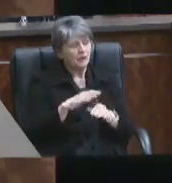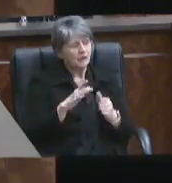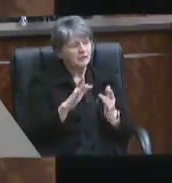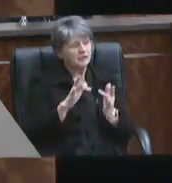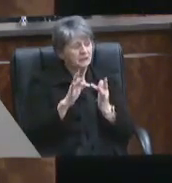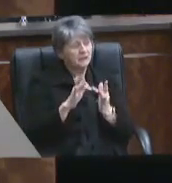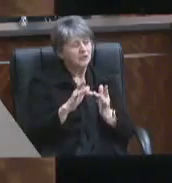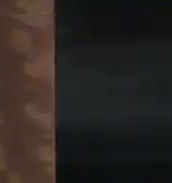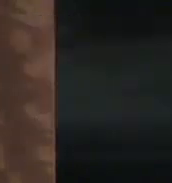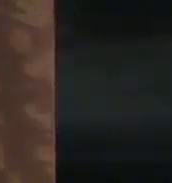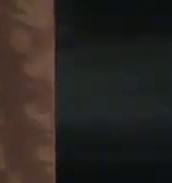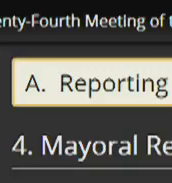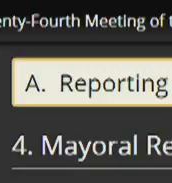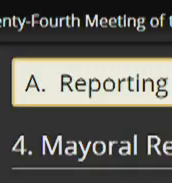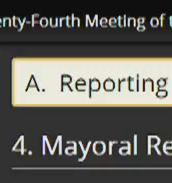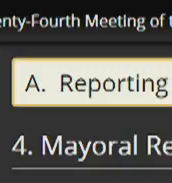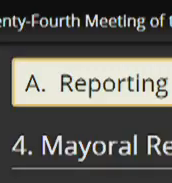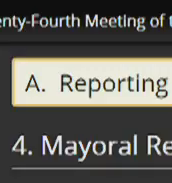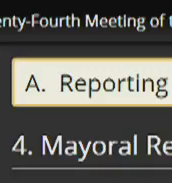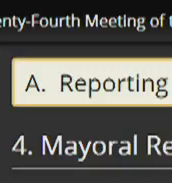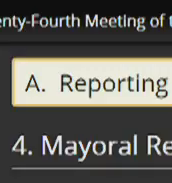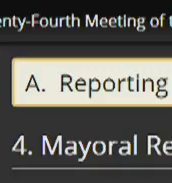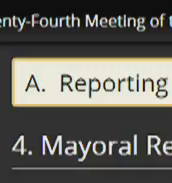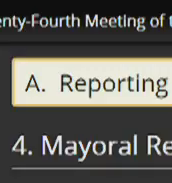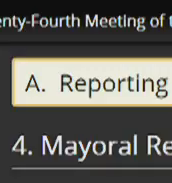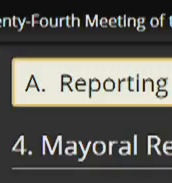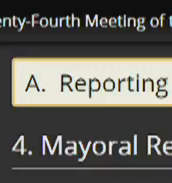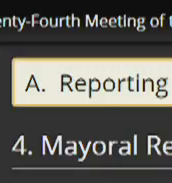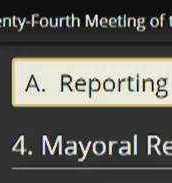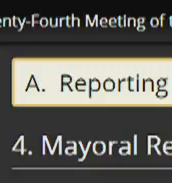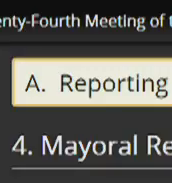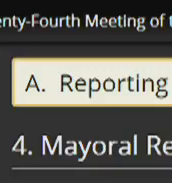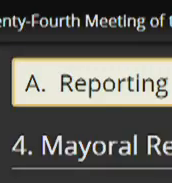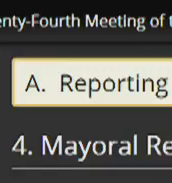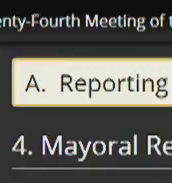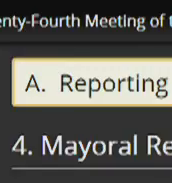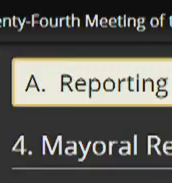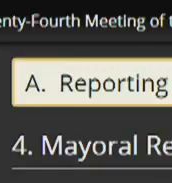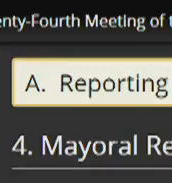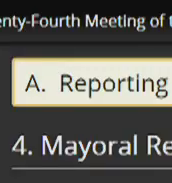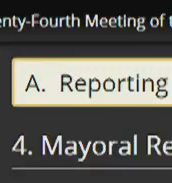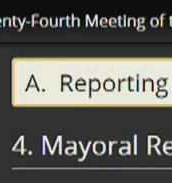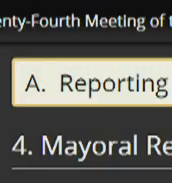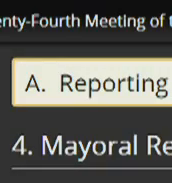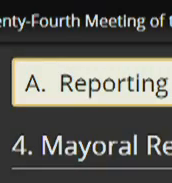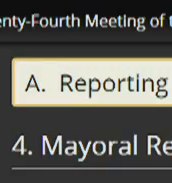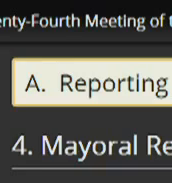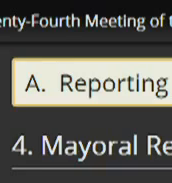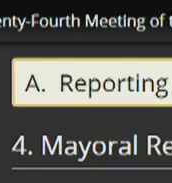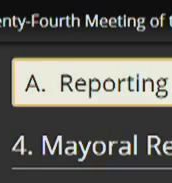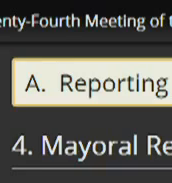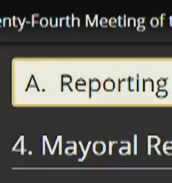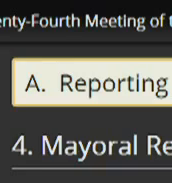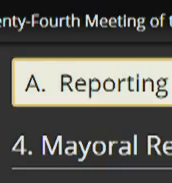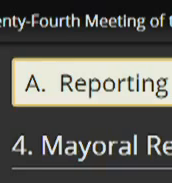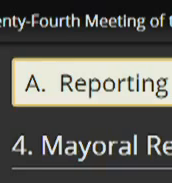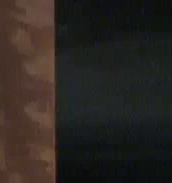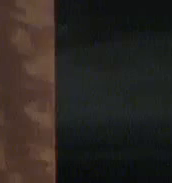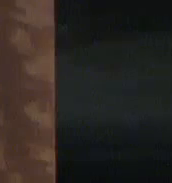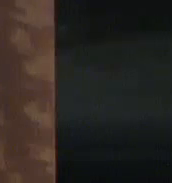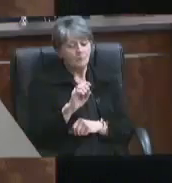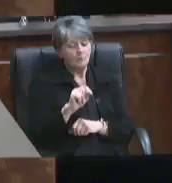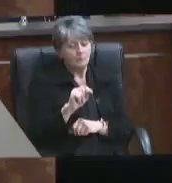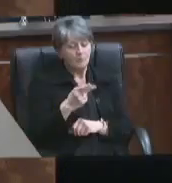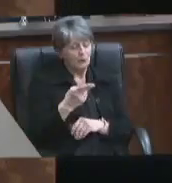left, Joanne? There is some opportunities if you're interested in putting up a booth, so you can contact Department of